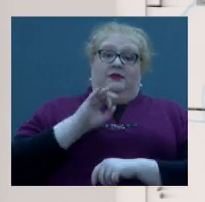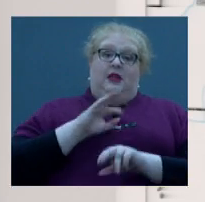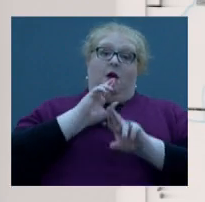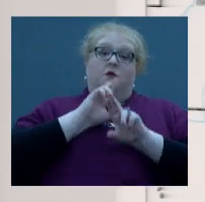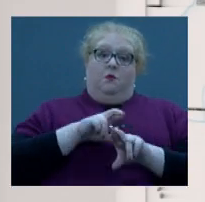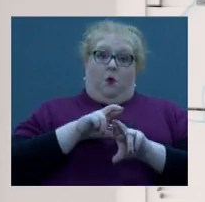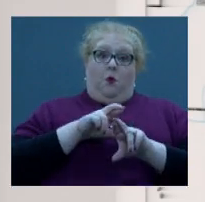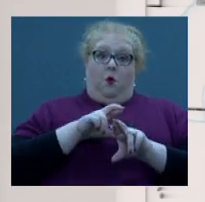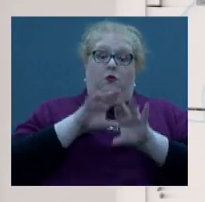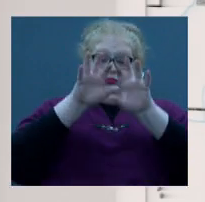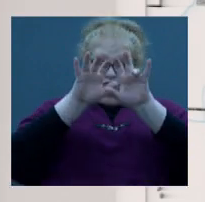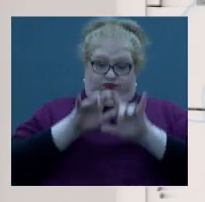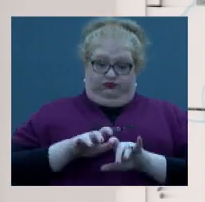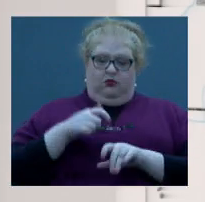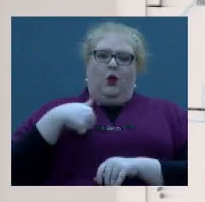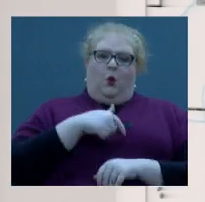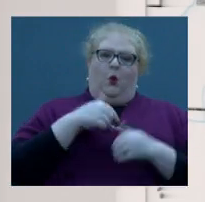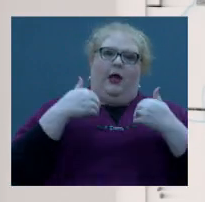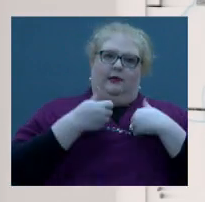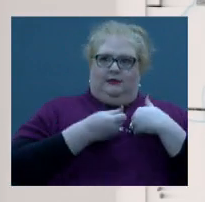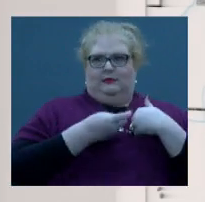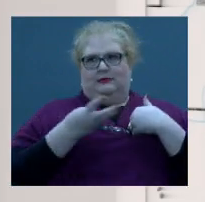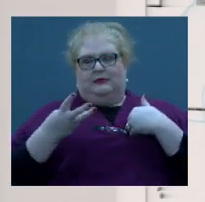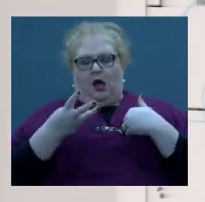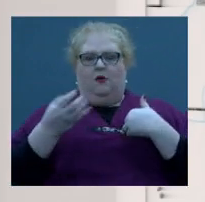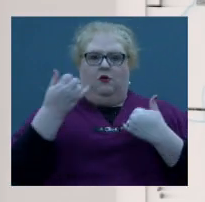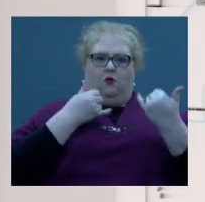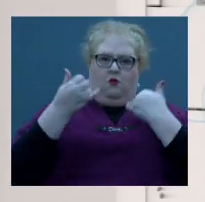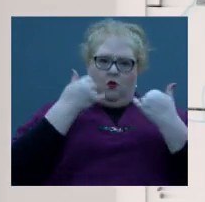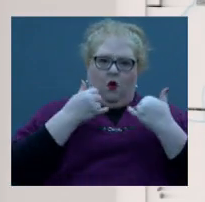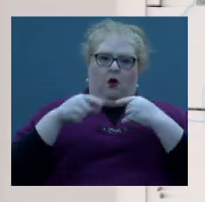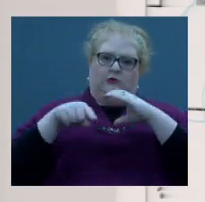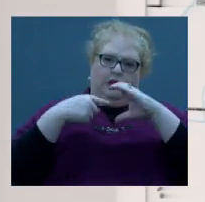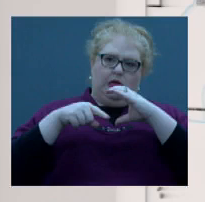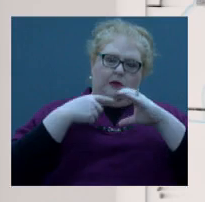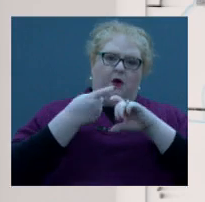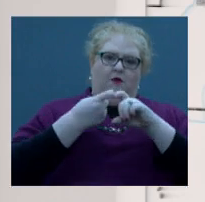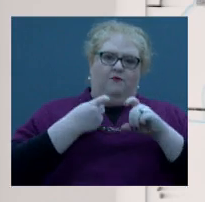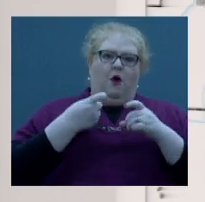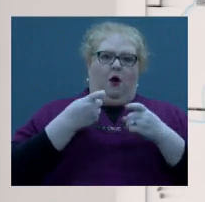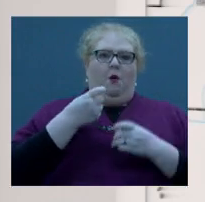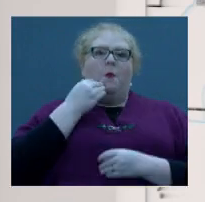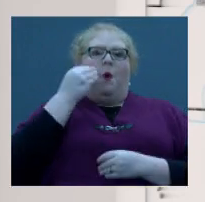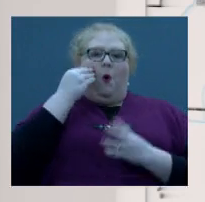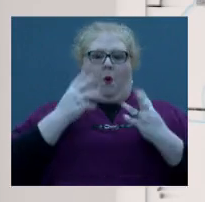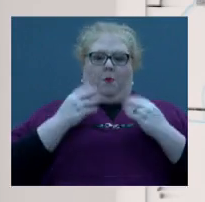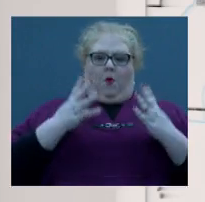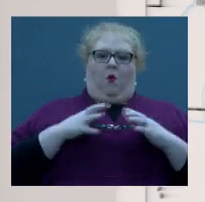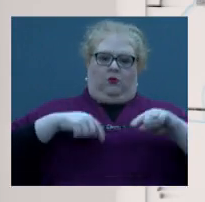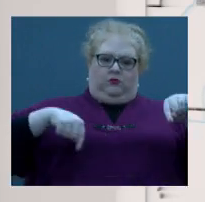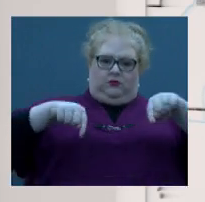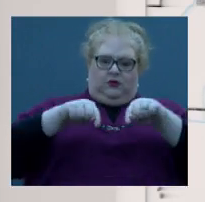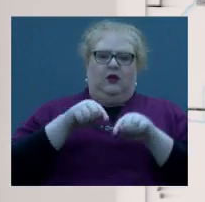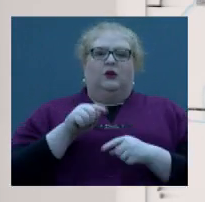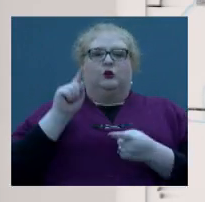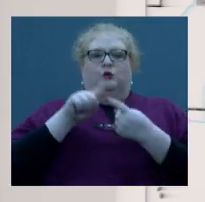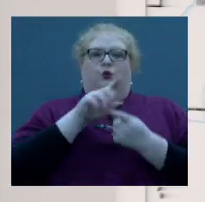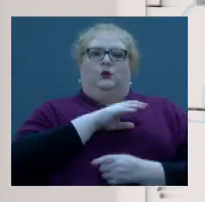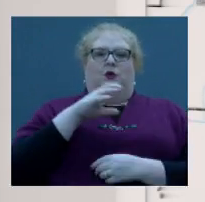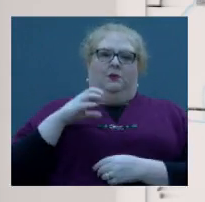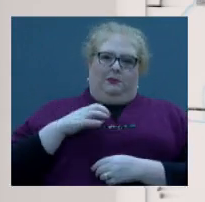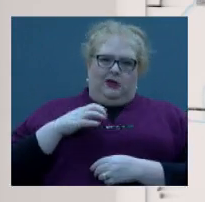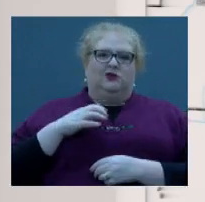we had received several phone calls and emails from nearby property owners, as well as provided those to the Commission for